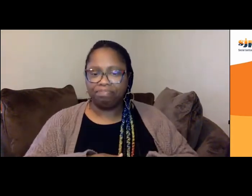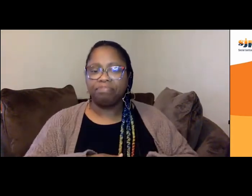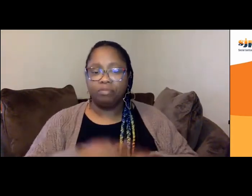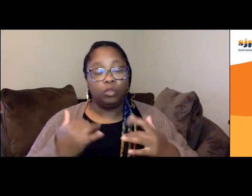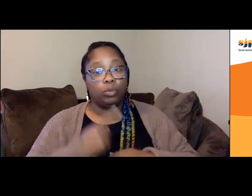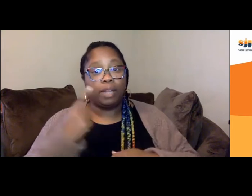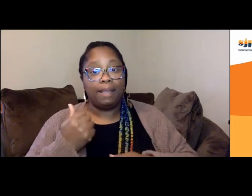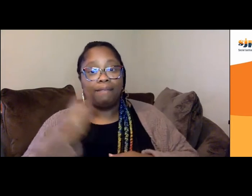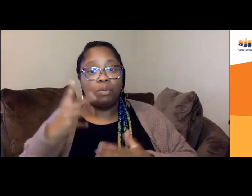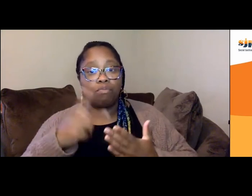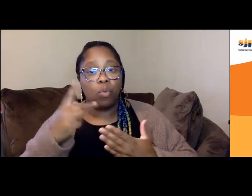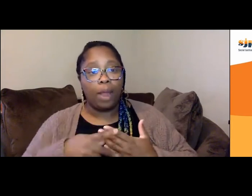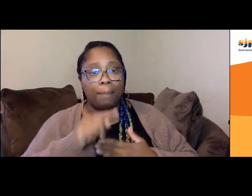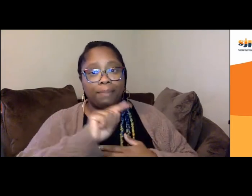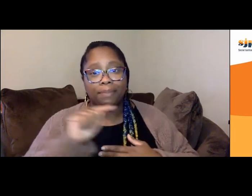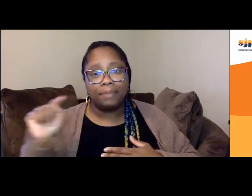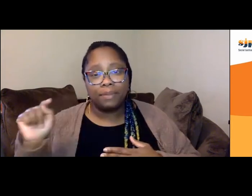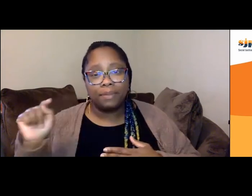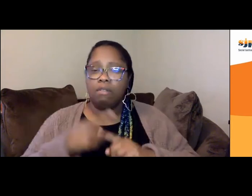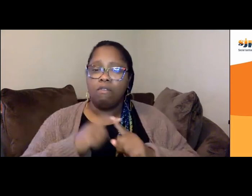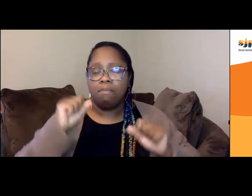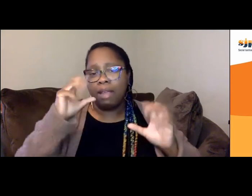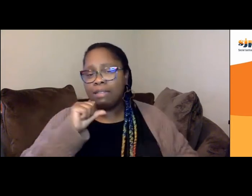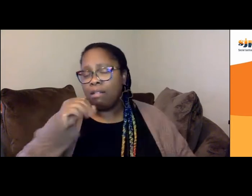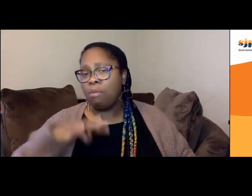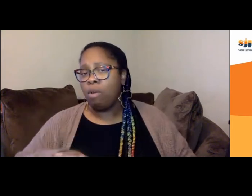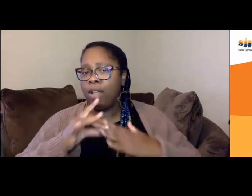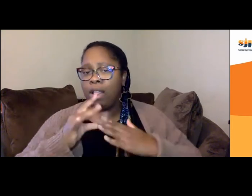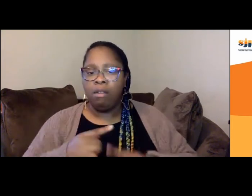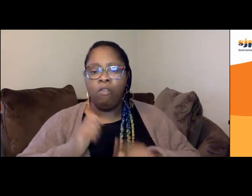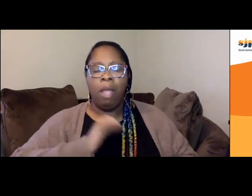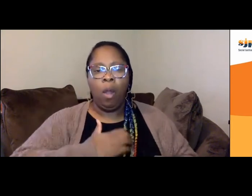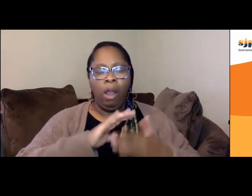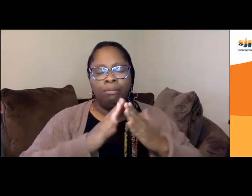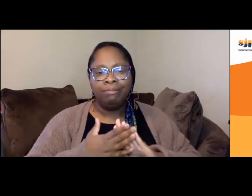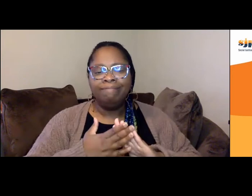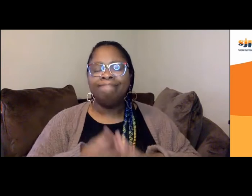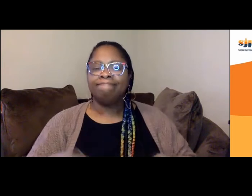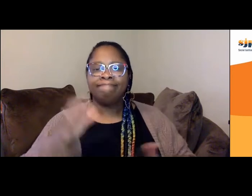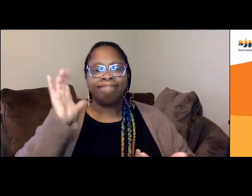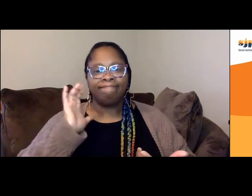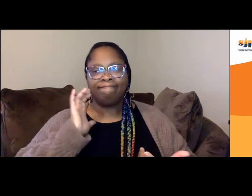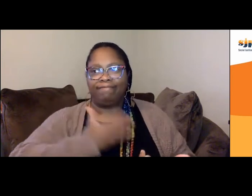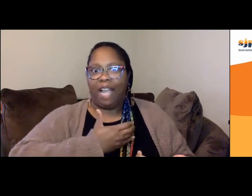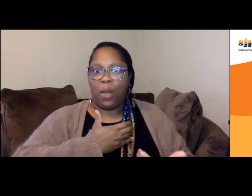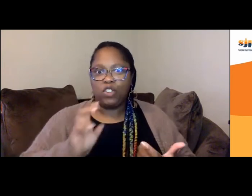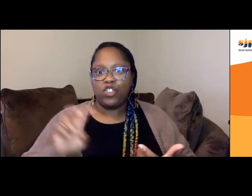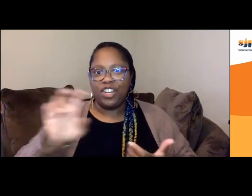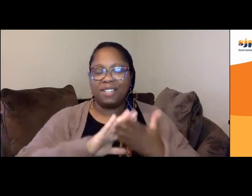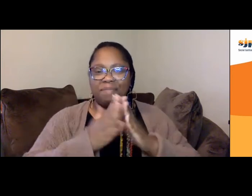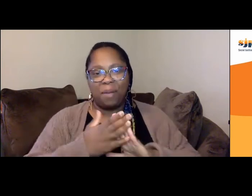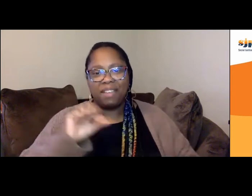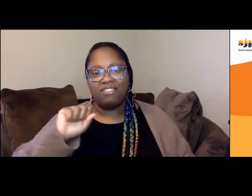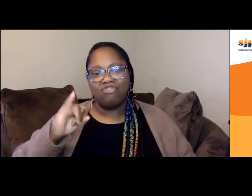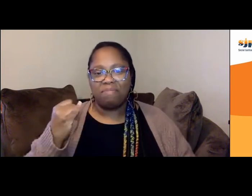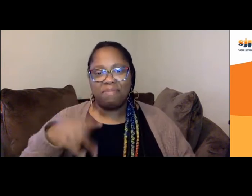few of our programs, hear from amazing nonprofit leaders in our community, hear about our journey to become SJPLA, and learn